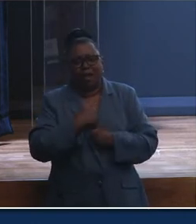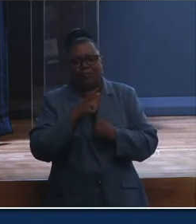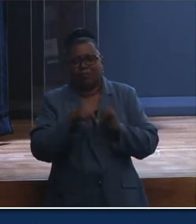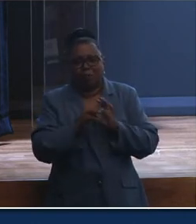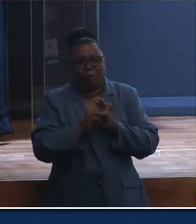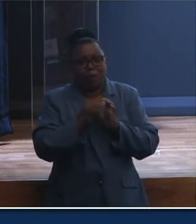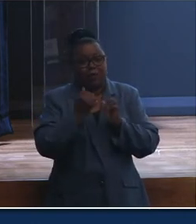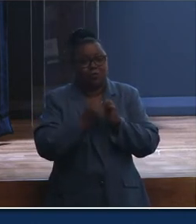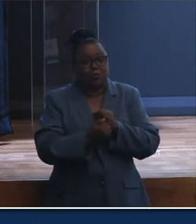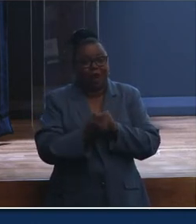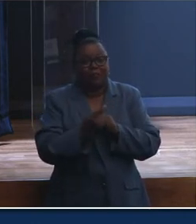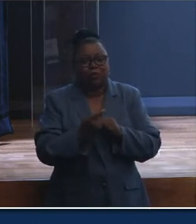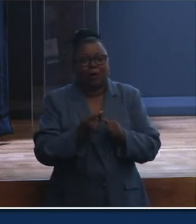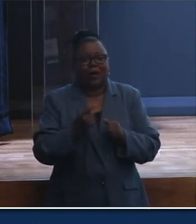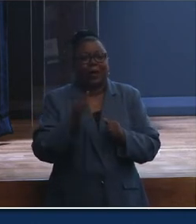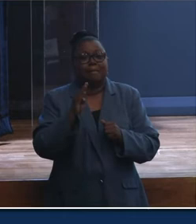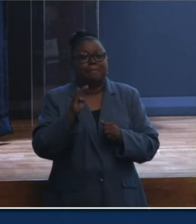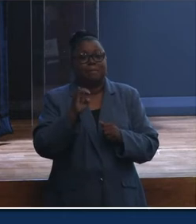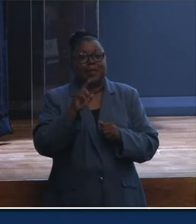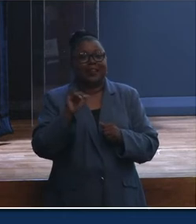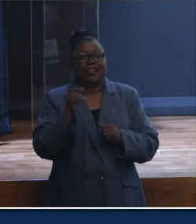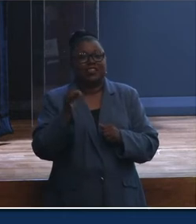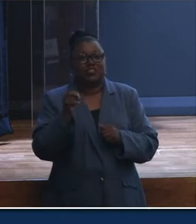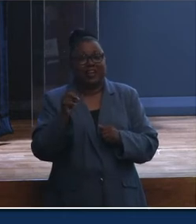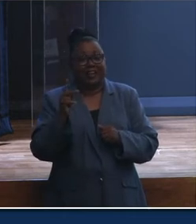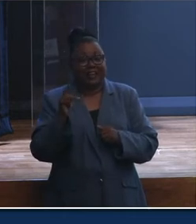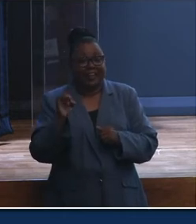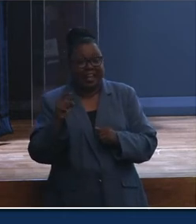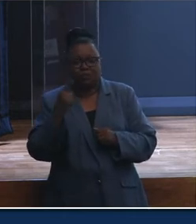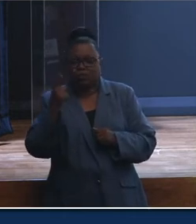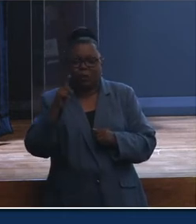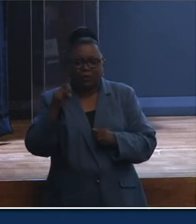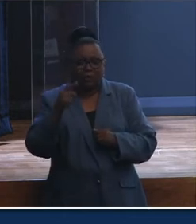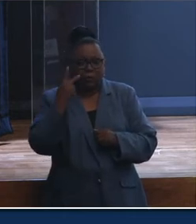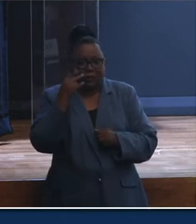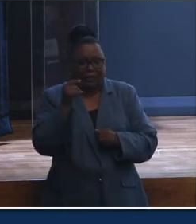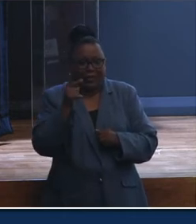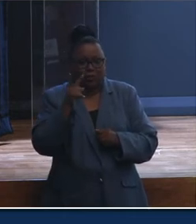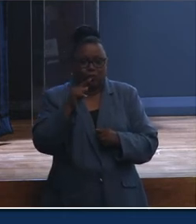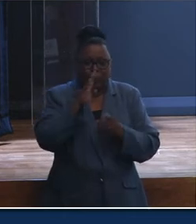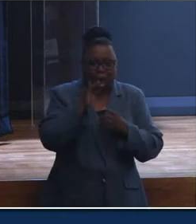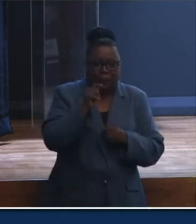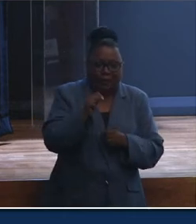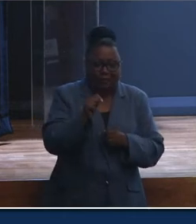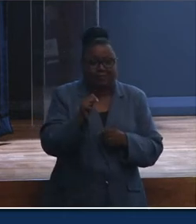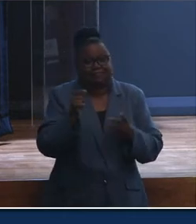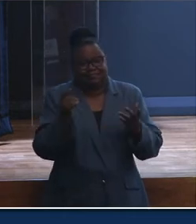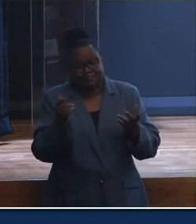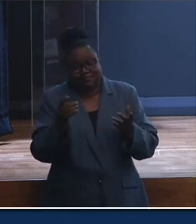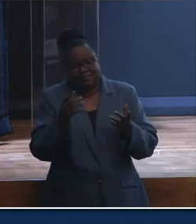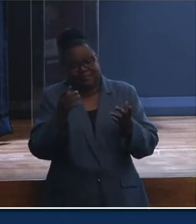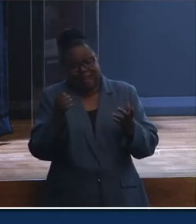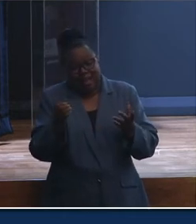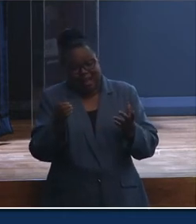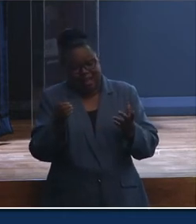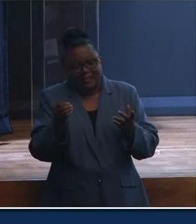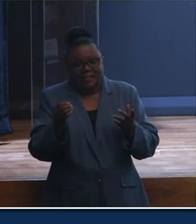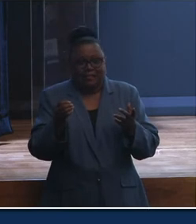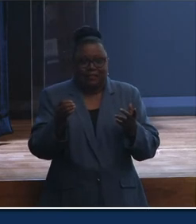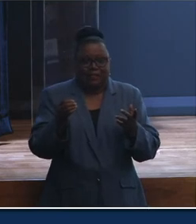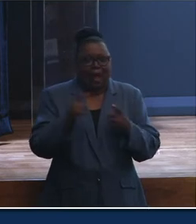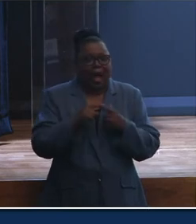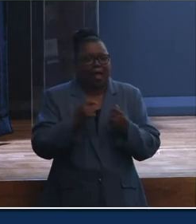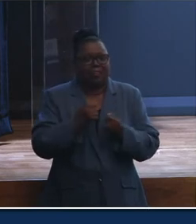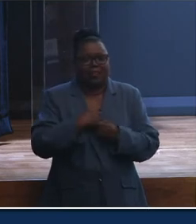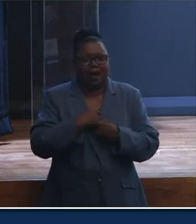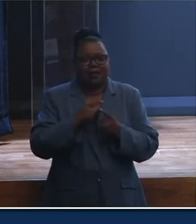model to everyone, Billie Jean King always says, you need to see it to be it. Mm-hmm. And by the way, I